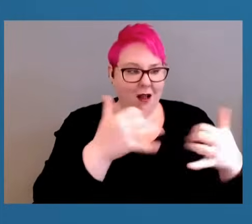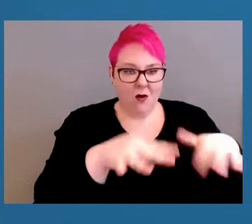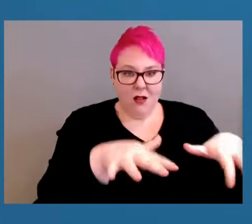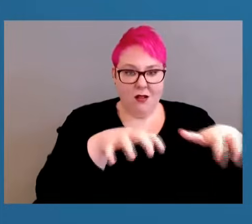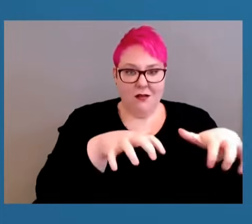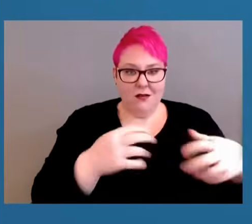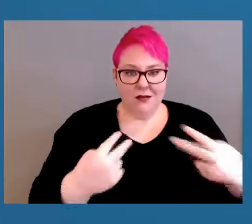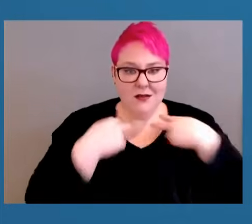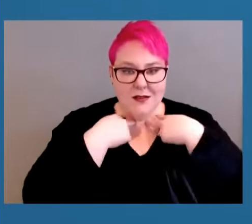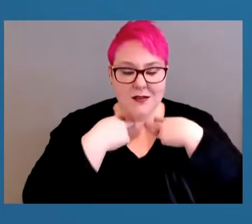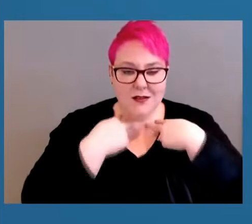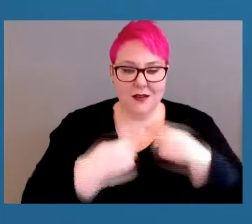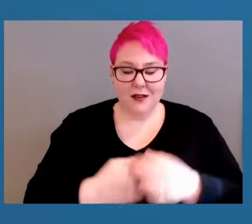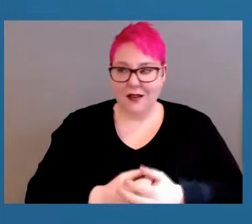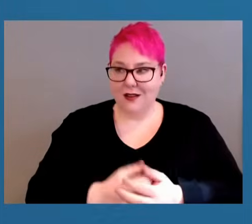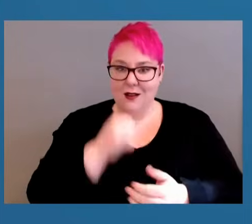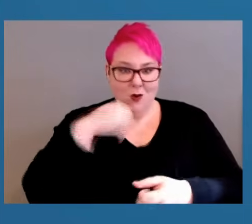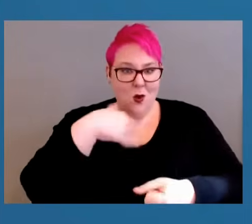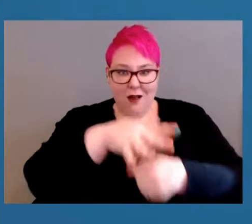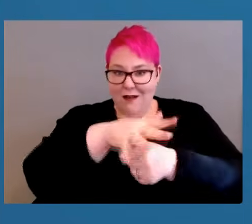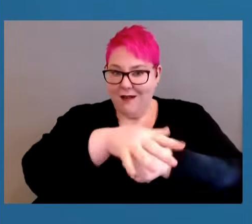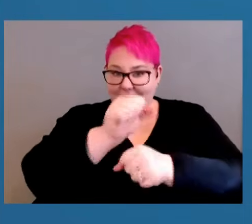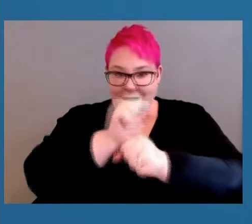They don't have enough employees now.